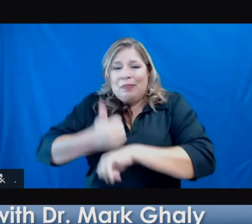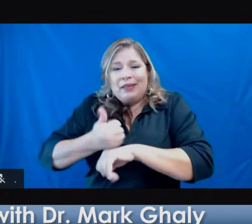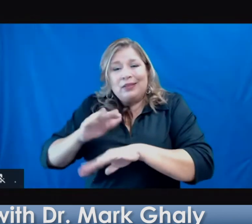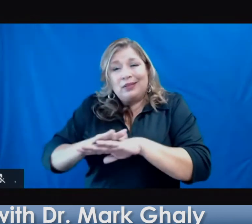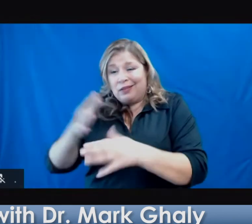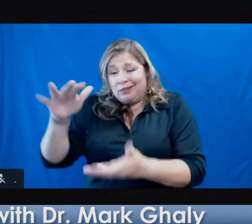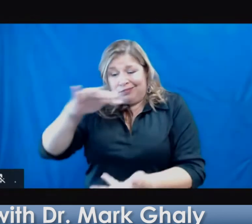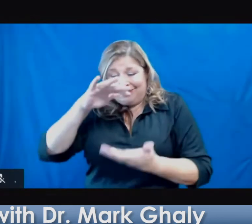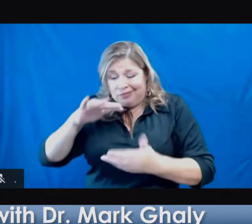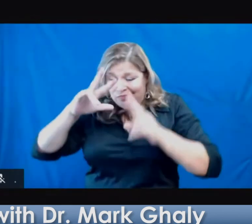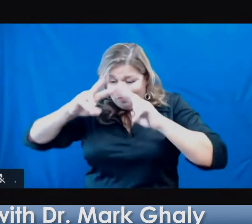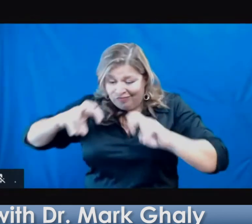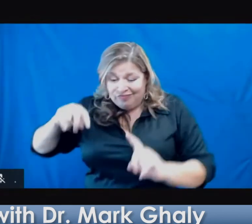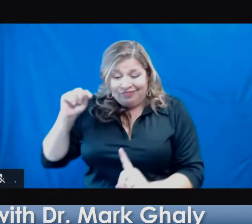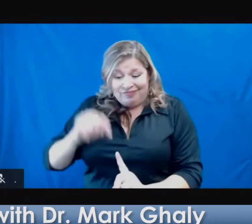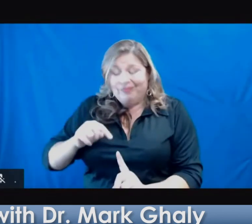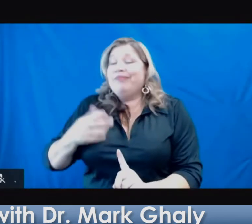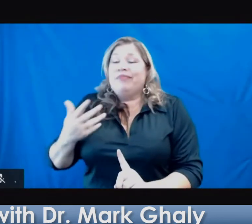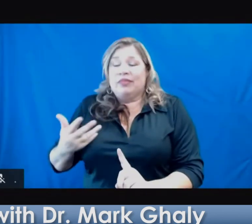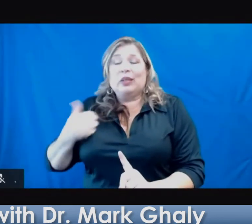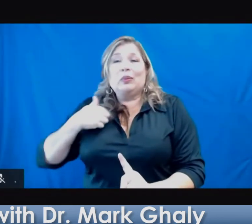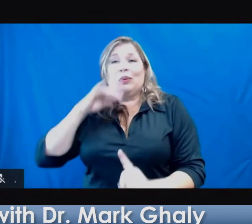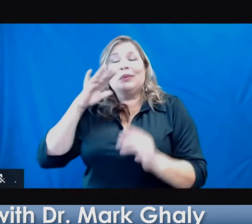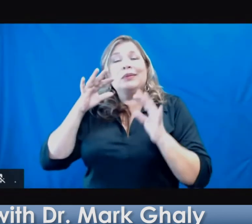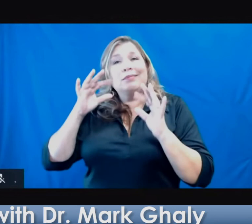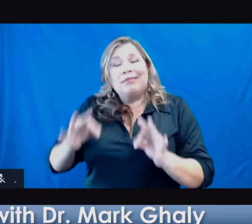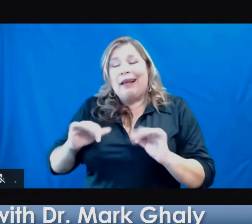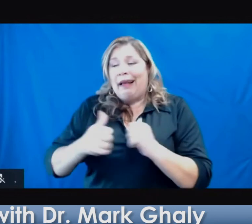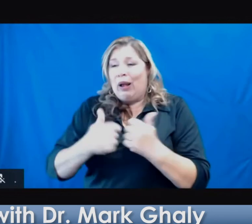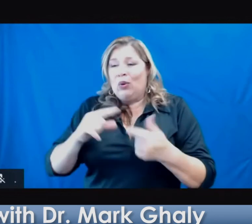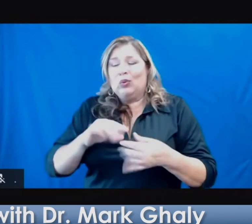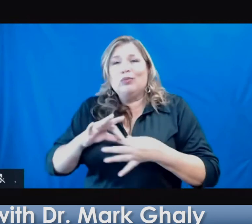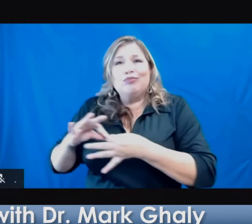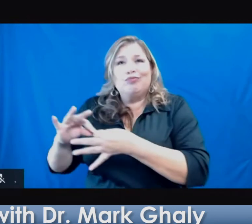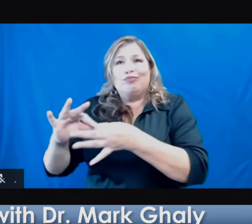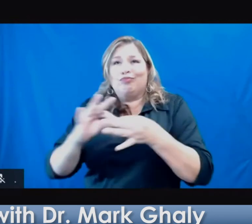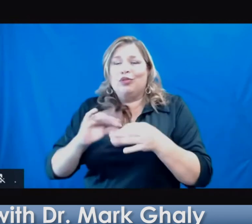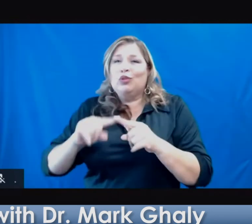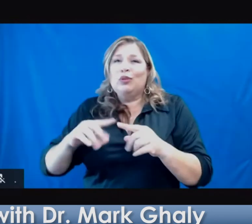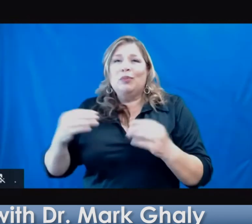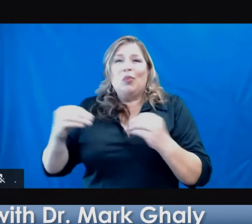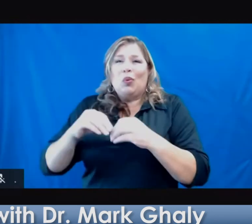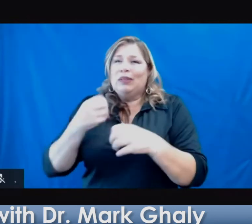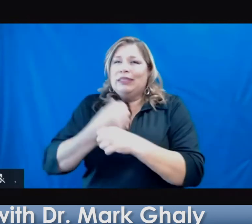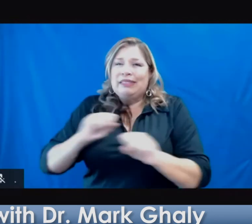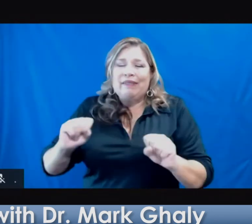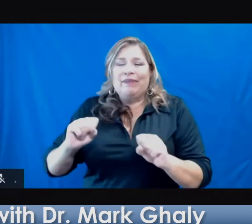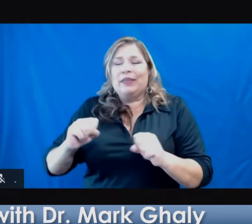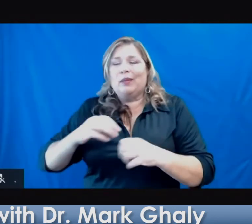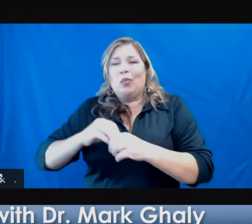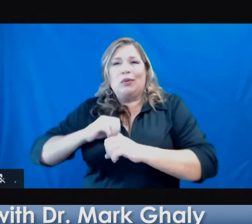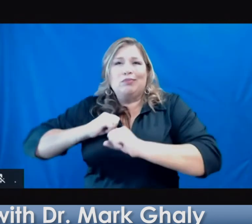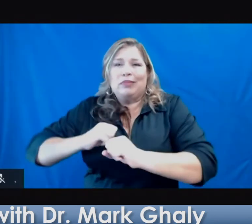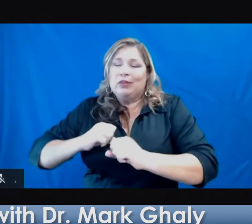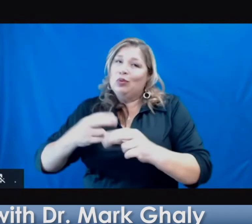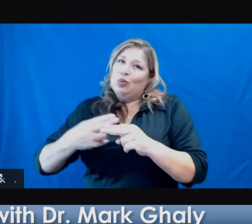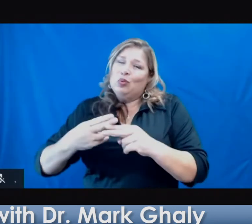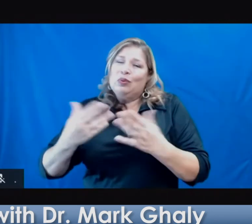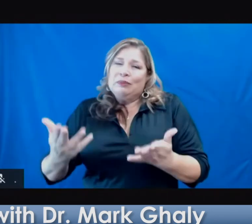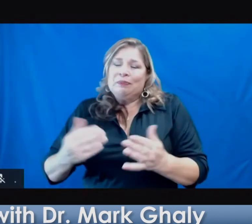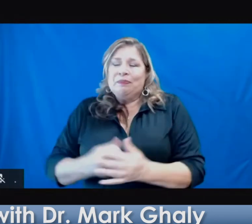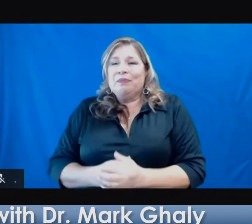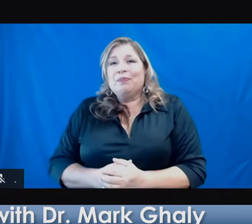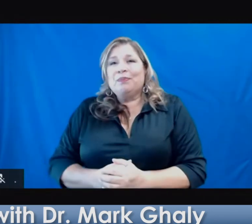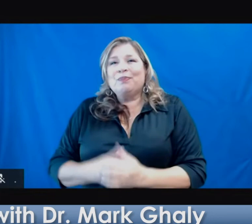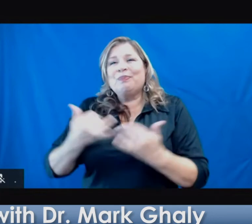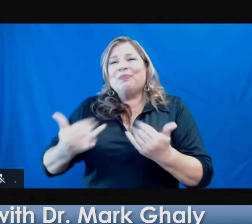together, and together we can get to a safer and better place soon. So with that, thank